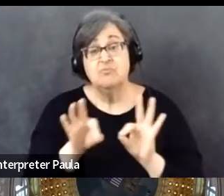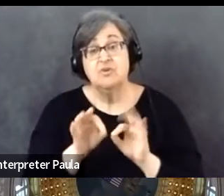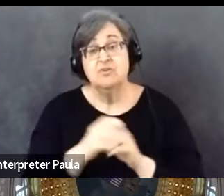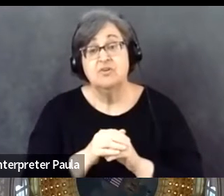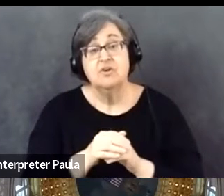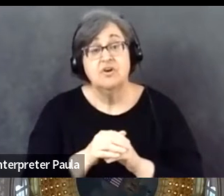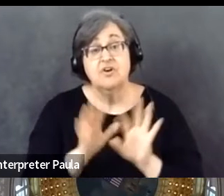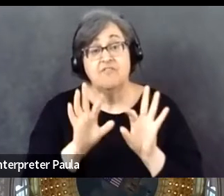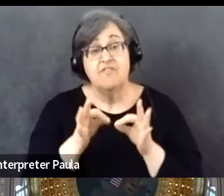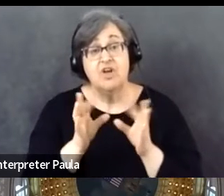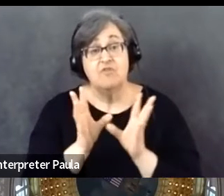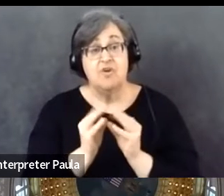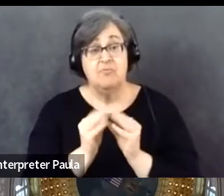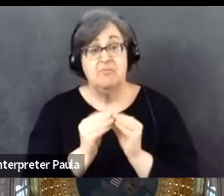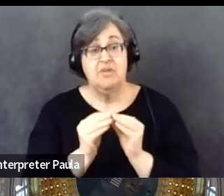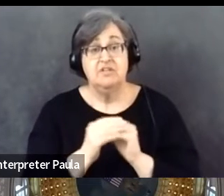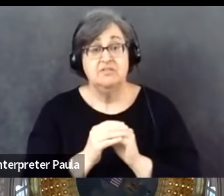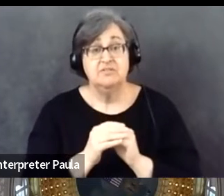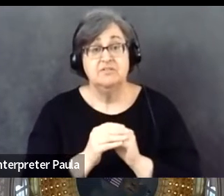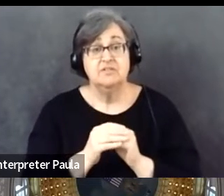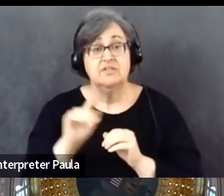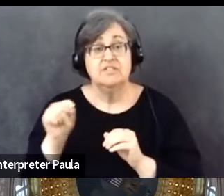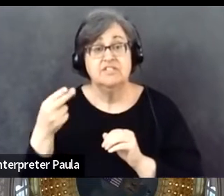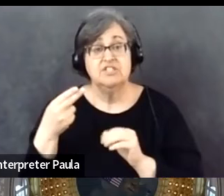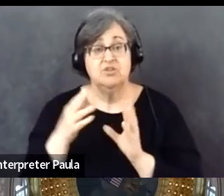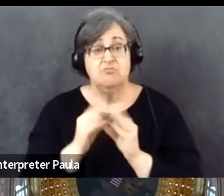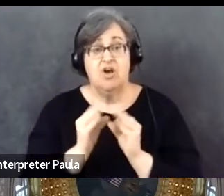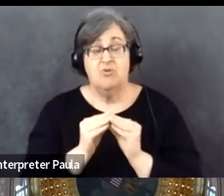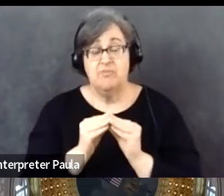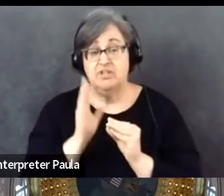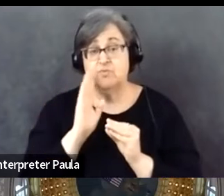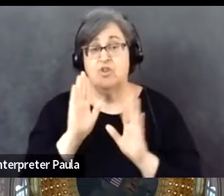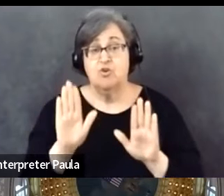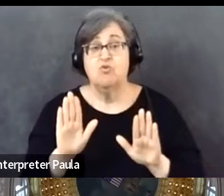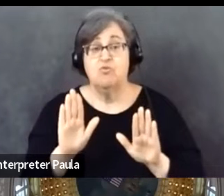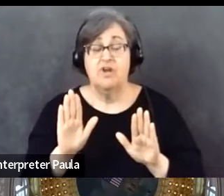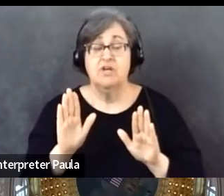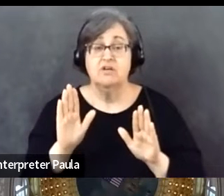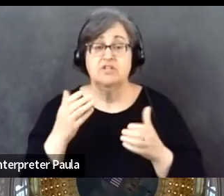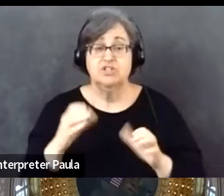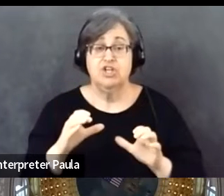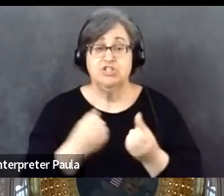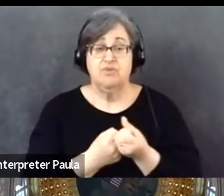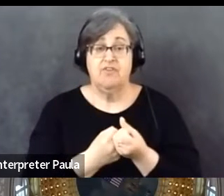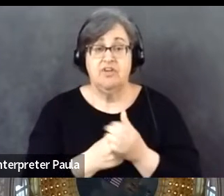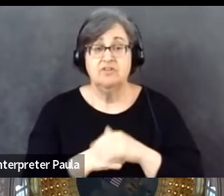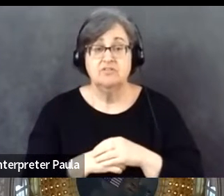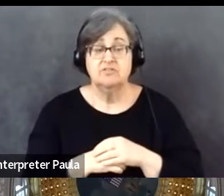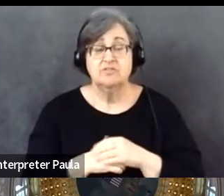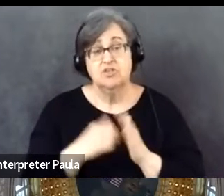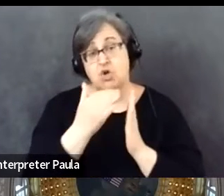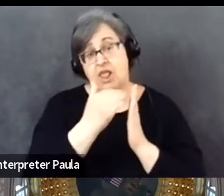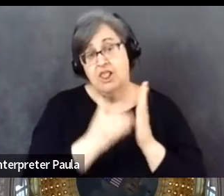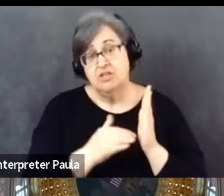family meetings, those town hall meetings would be a great chance to advocate for that piece and getting a list and